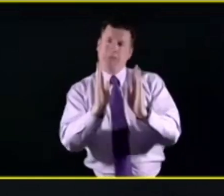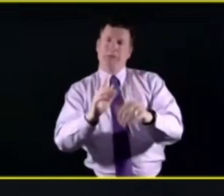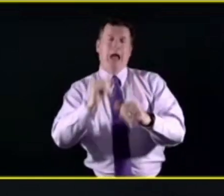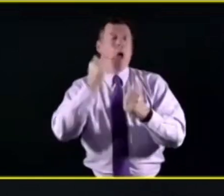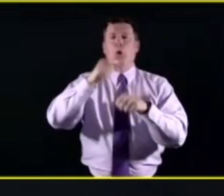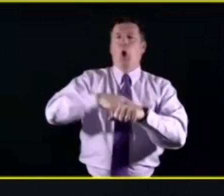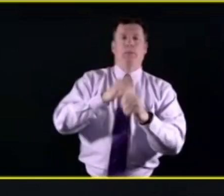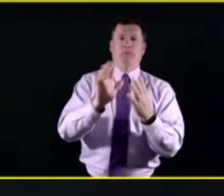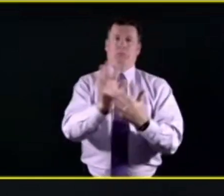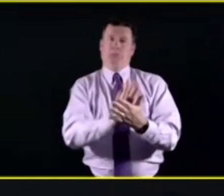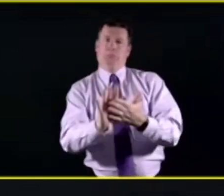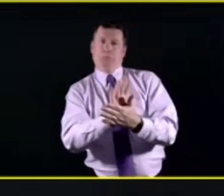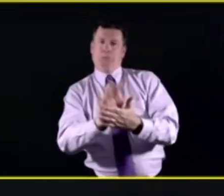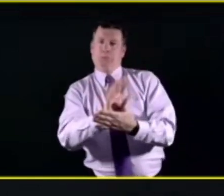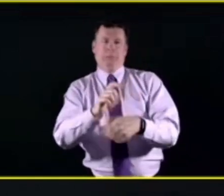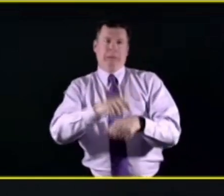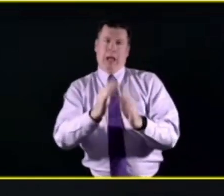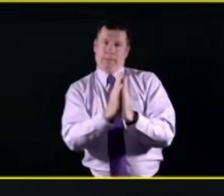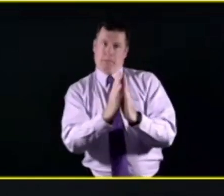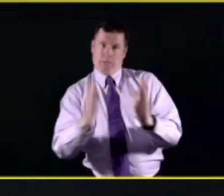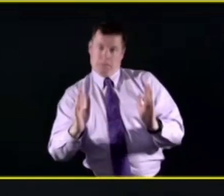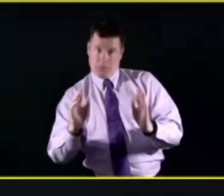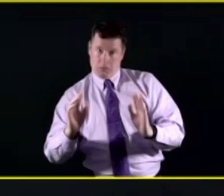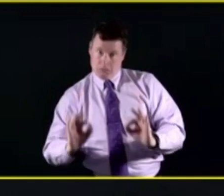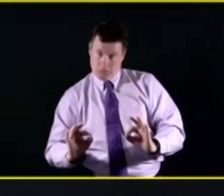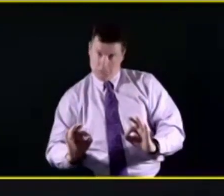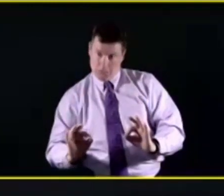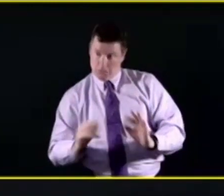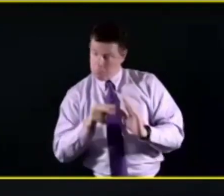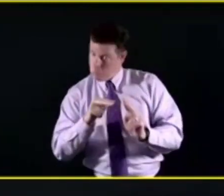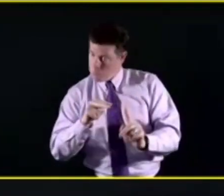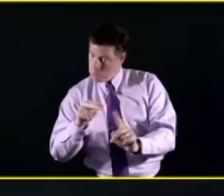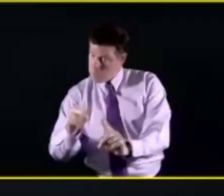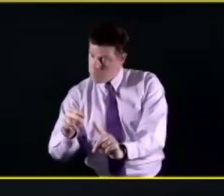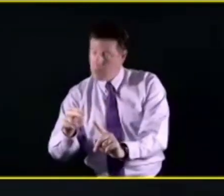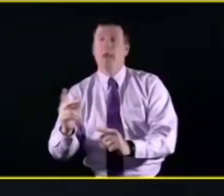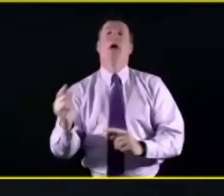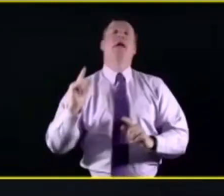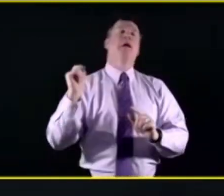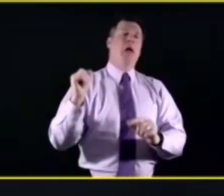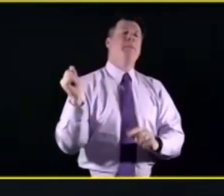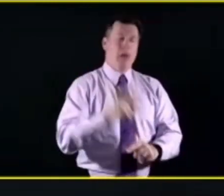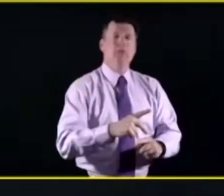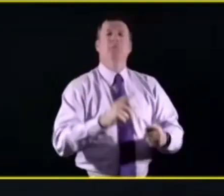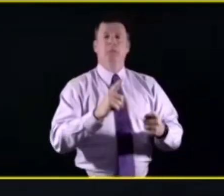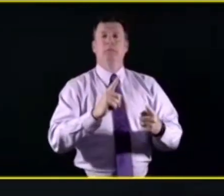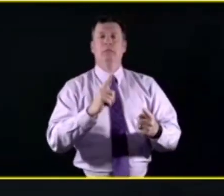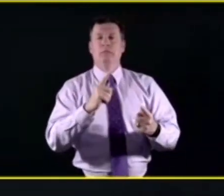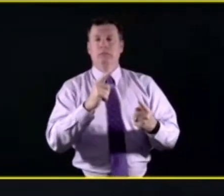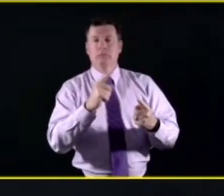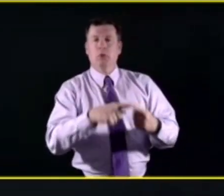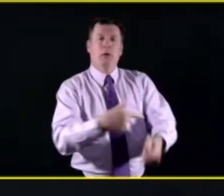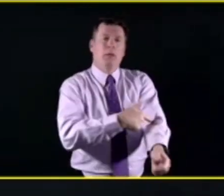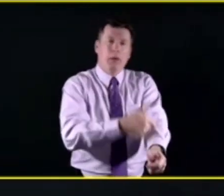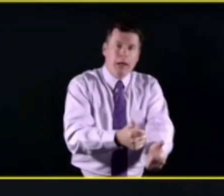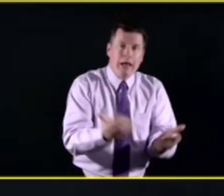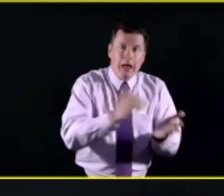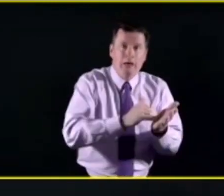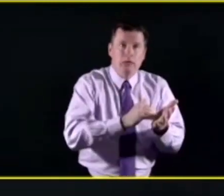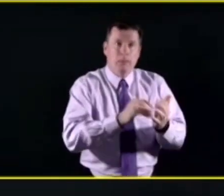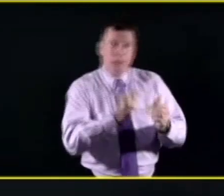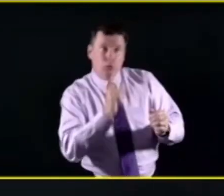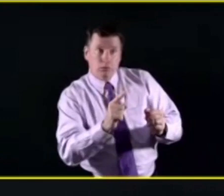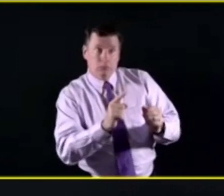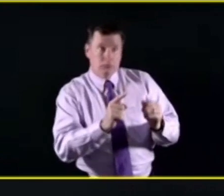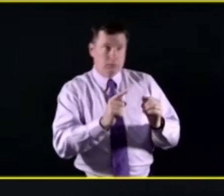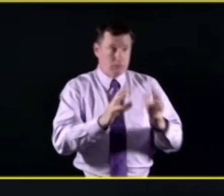if you're having an immune response. Generally, those visits are pretty quick, roughly 15 minutes to half an hour. And we